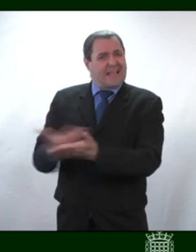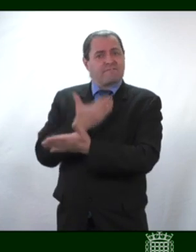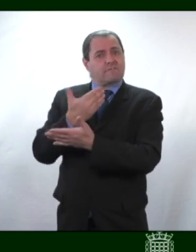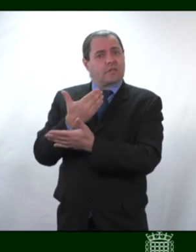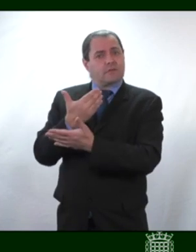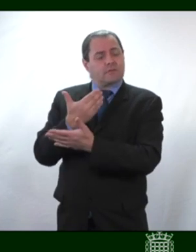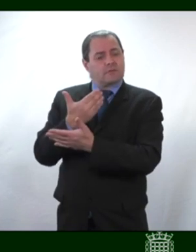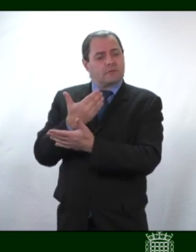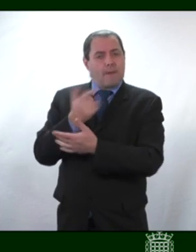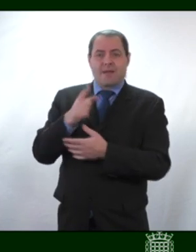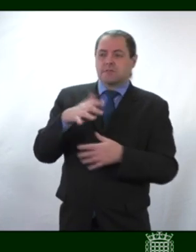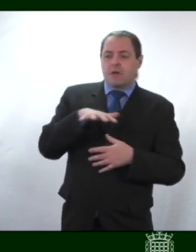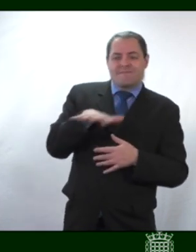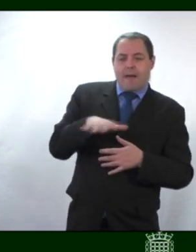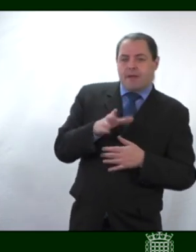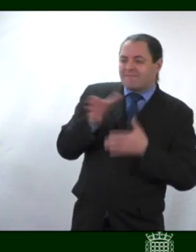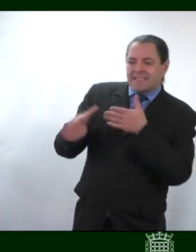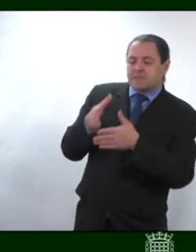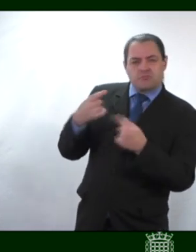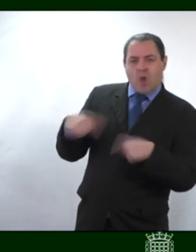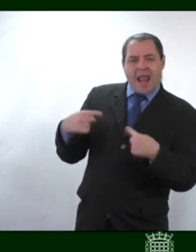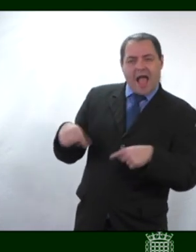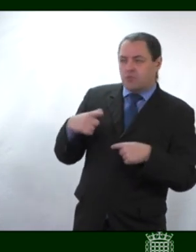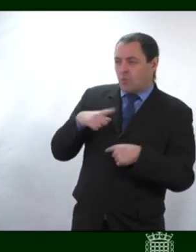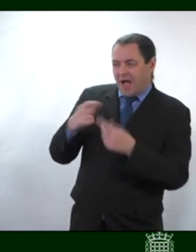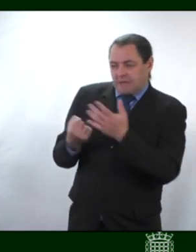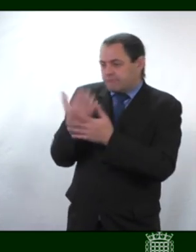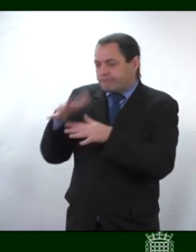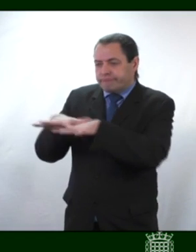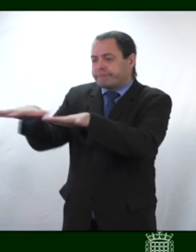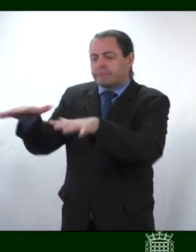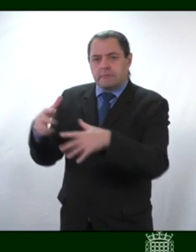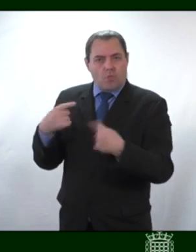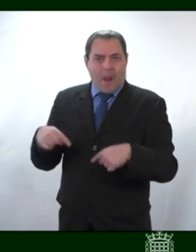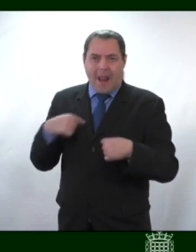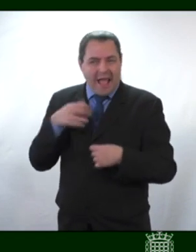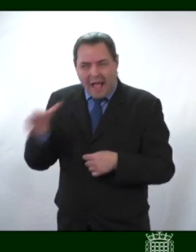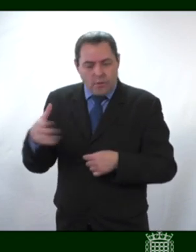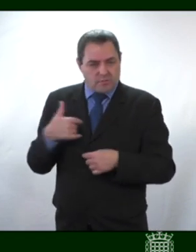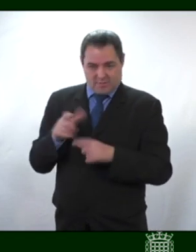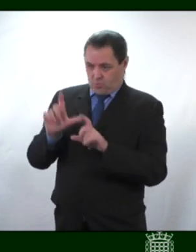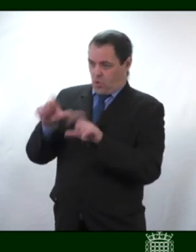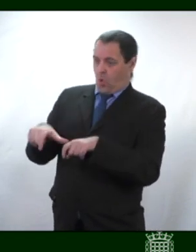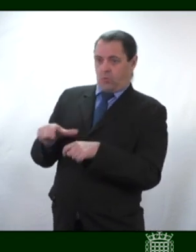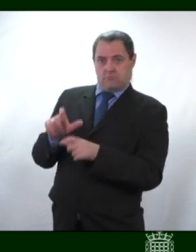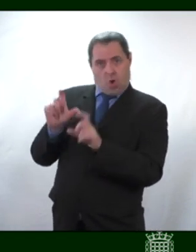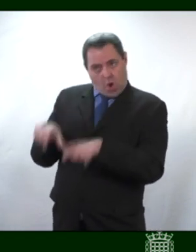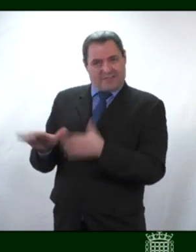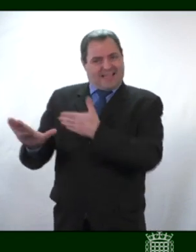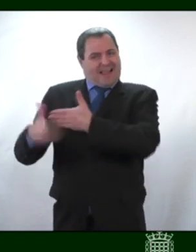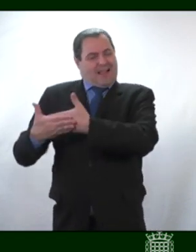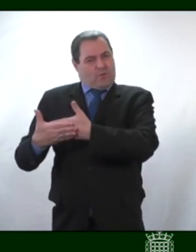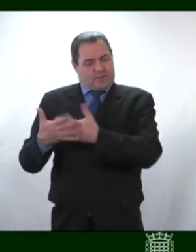from relatives cannot take place as the incidences of COVID-19 grow, and the home is now locked down again.